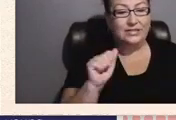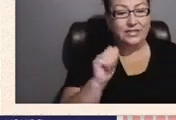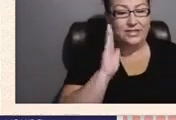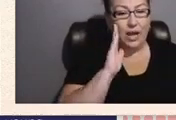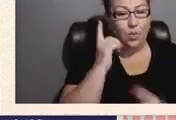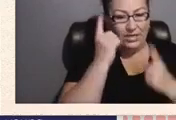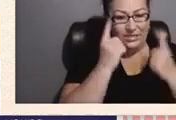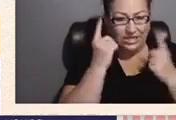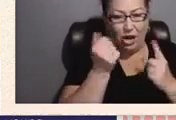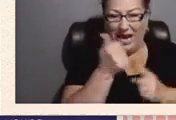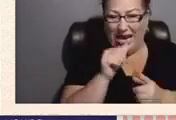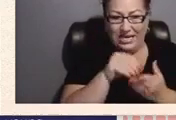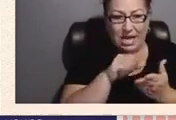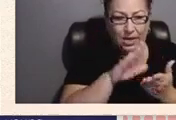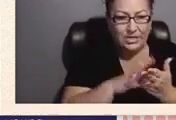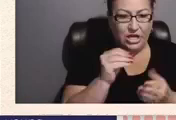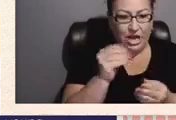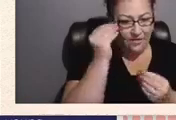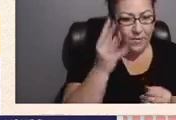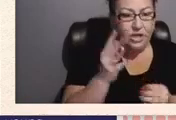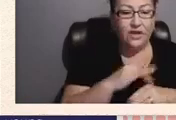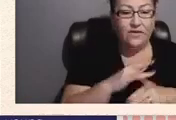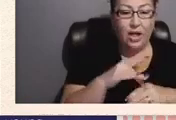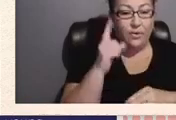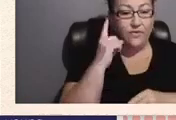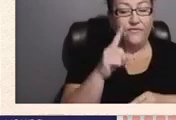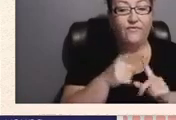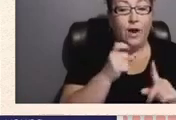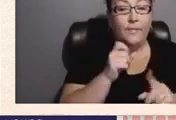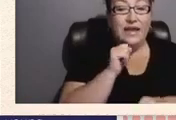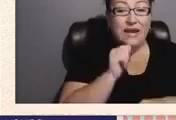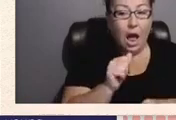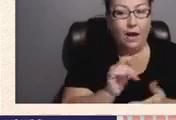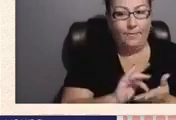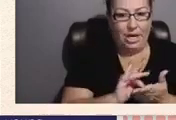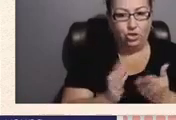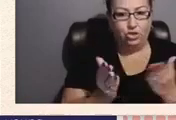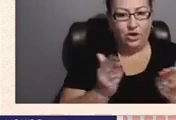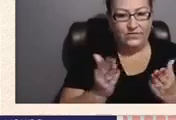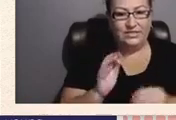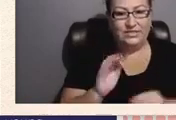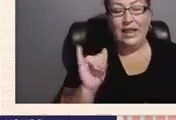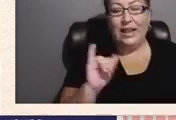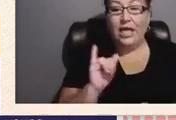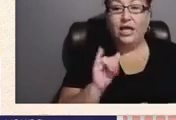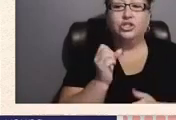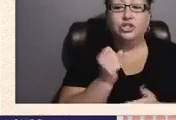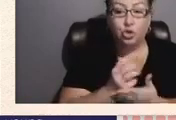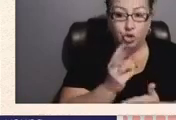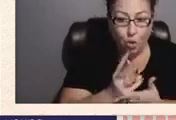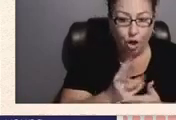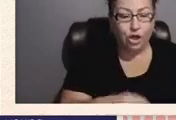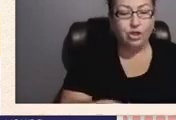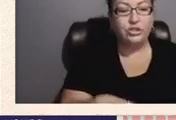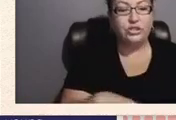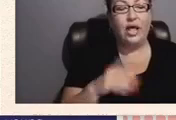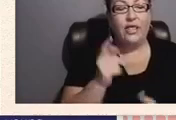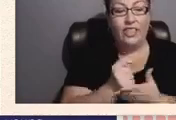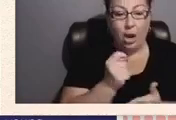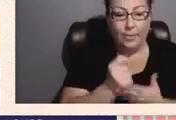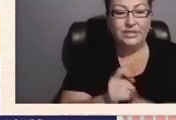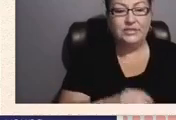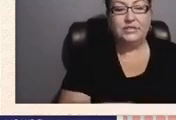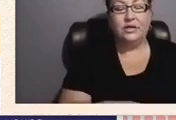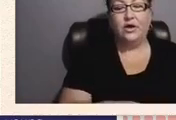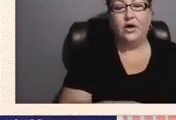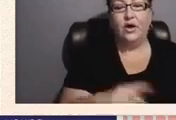any documentation or information available from non-medical service sources such as social workers, therapists,